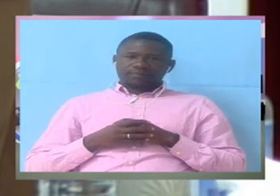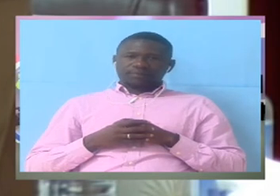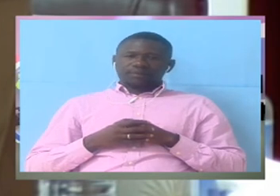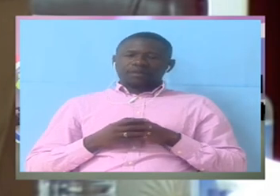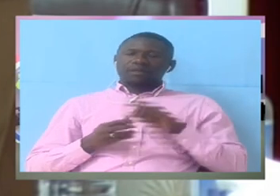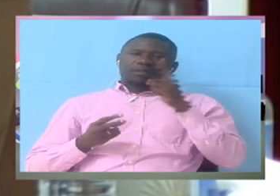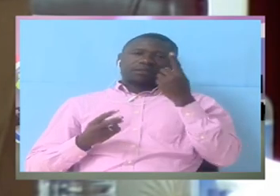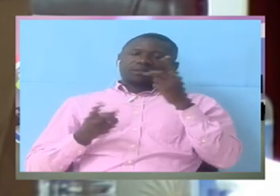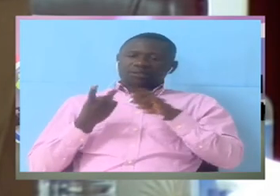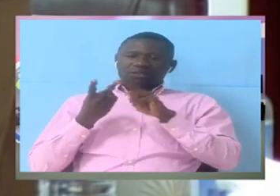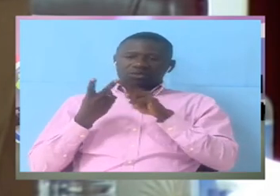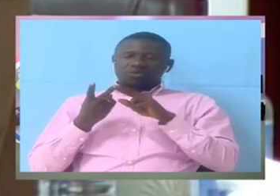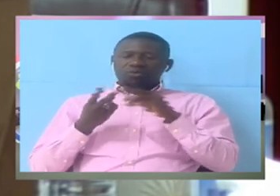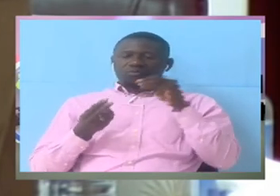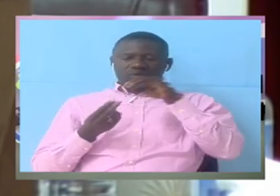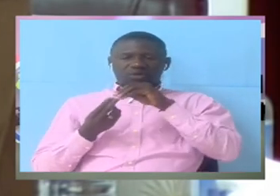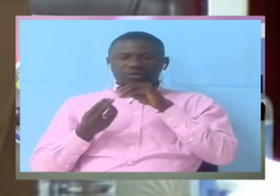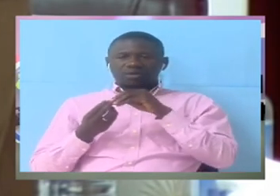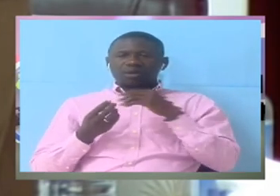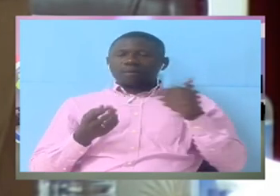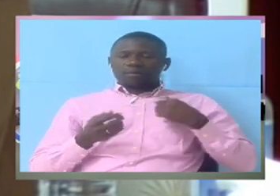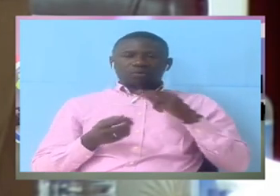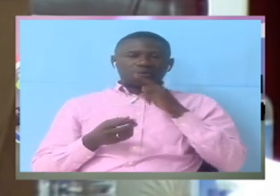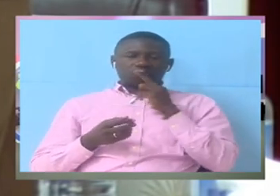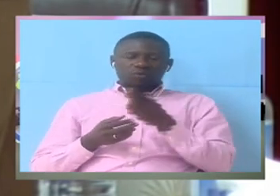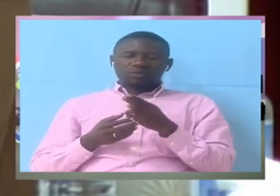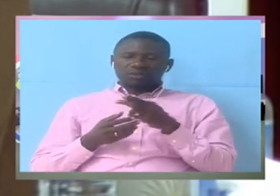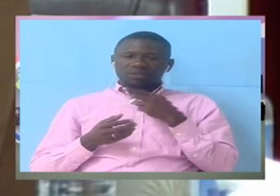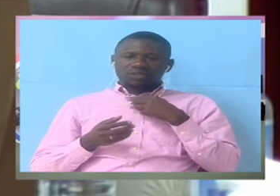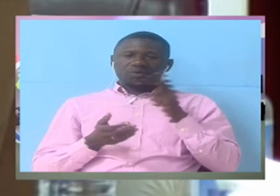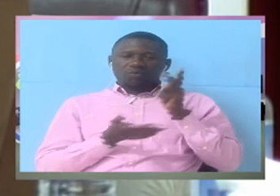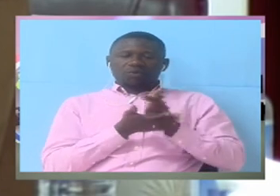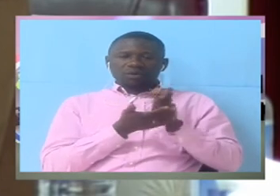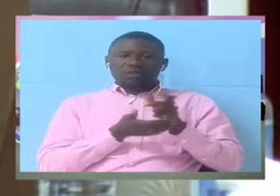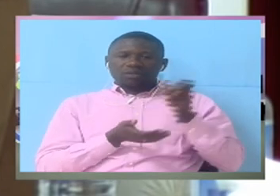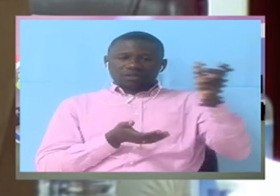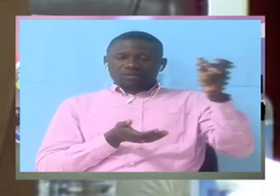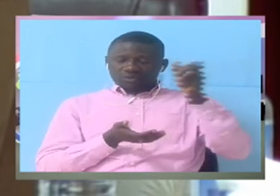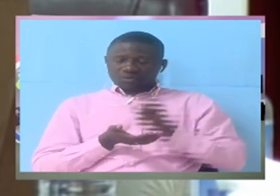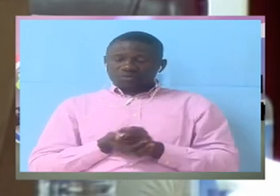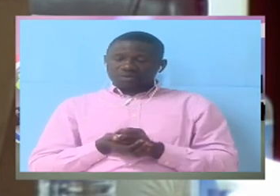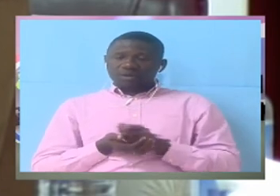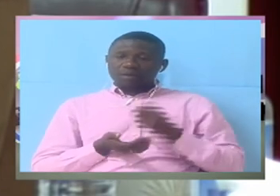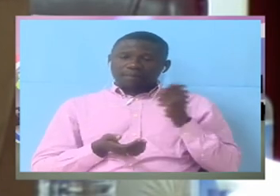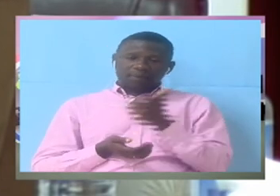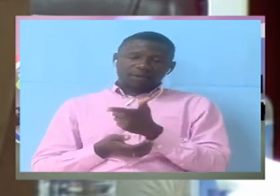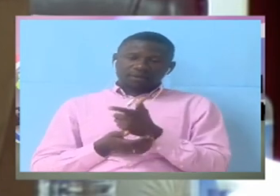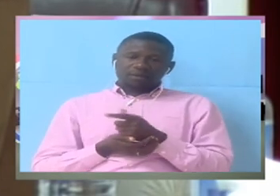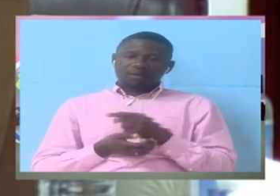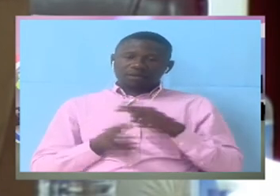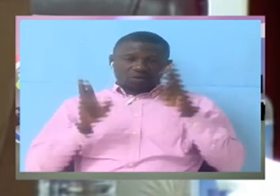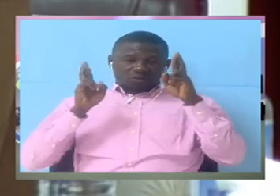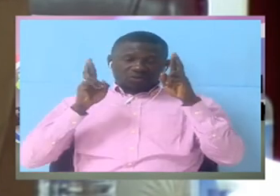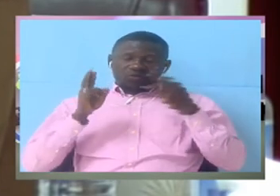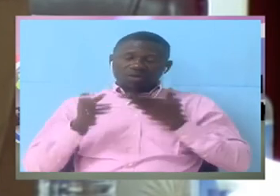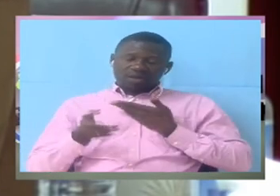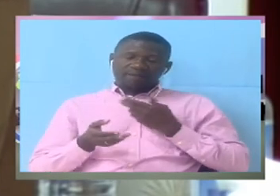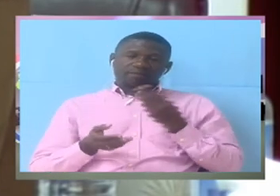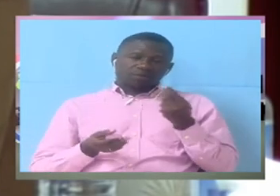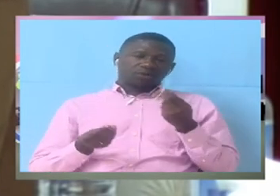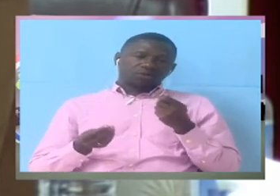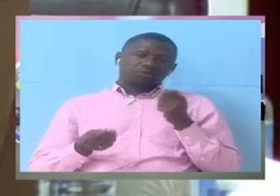the second point, those who allege that witnesses are paid to come here. I wish we had